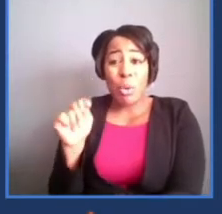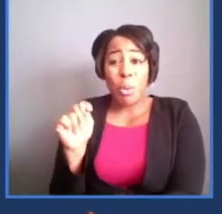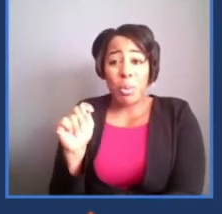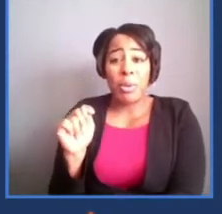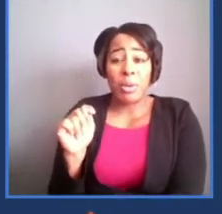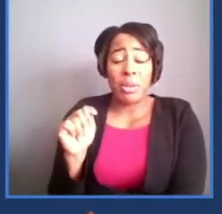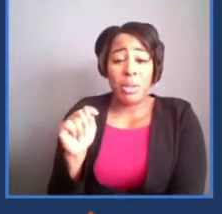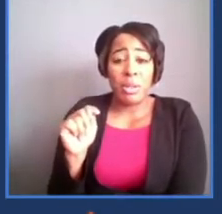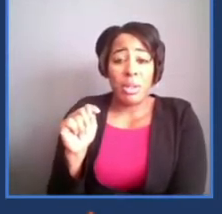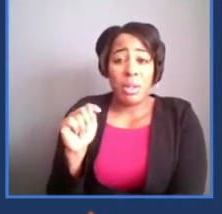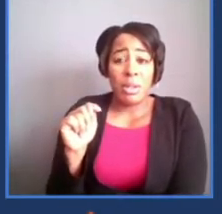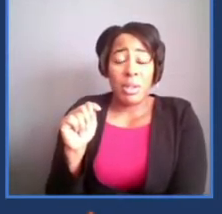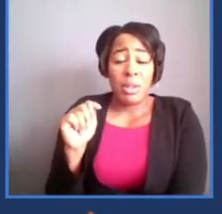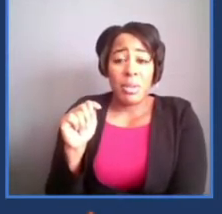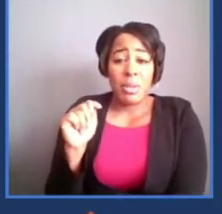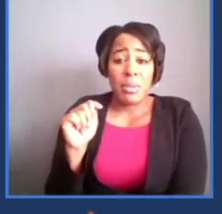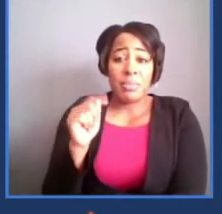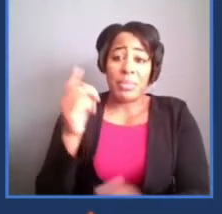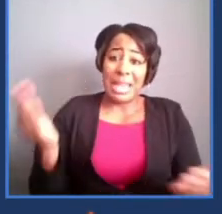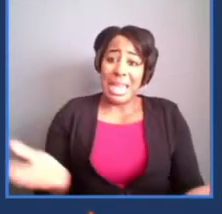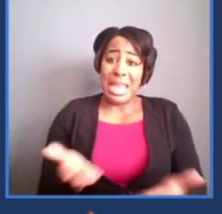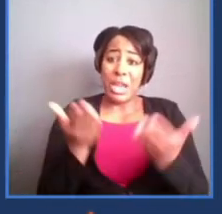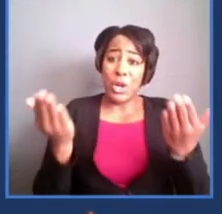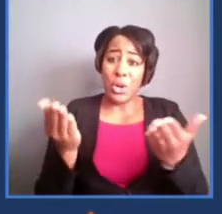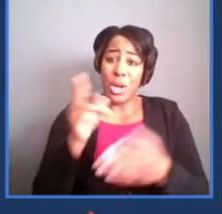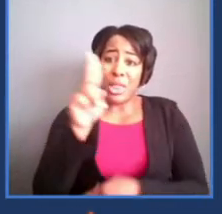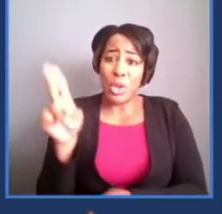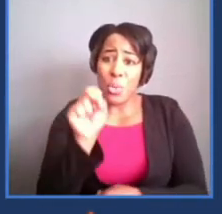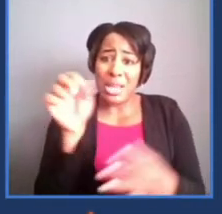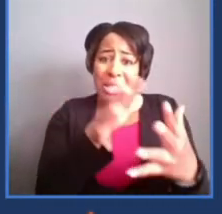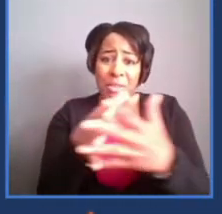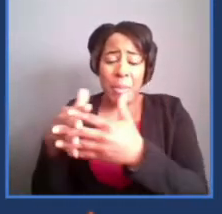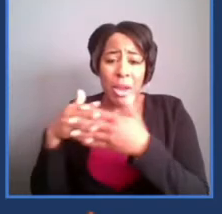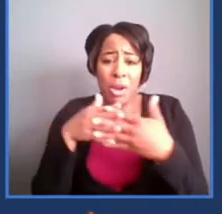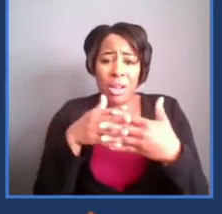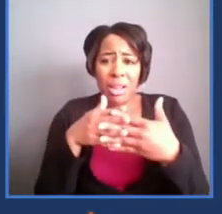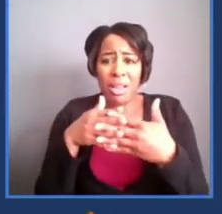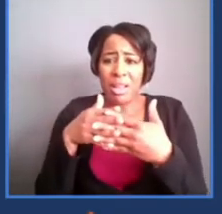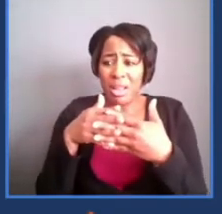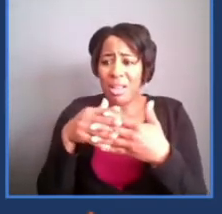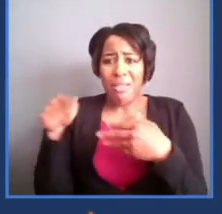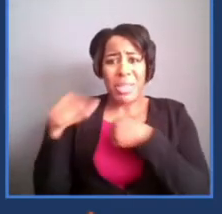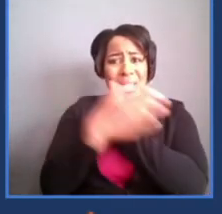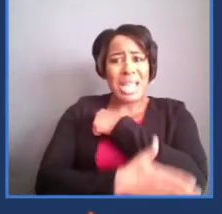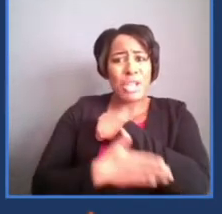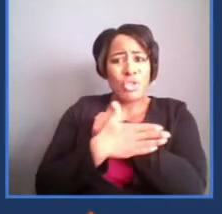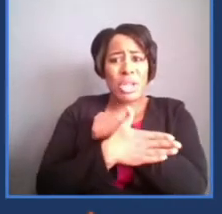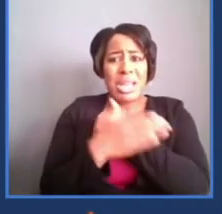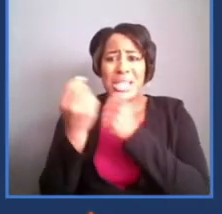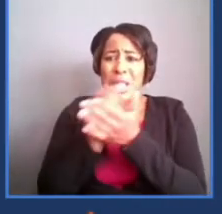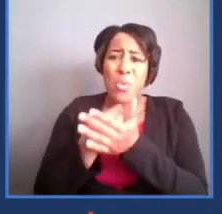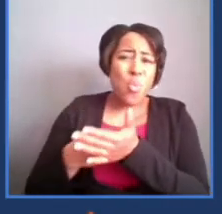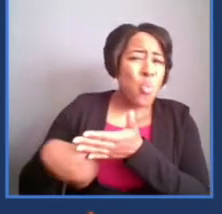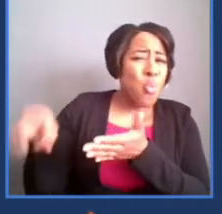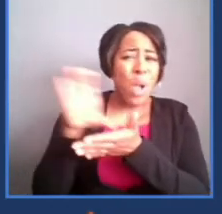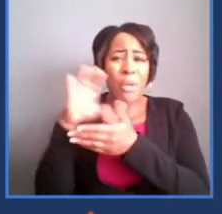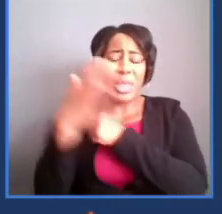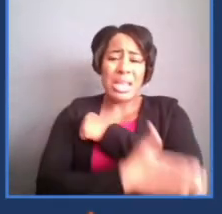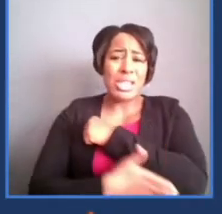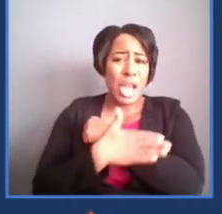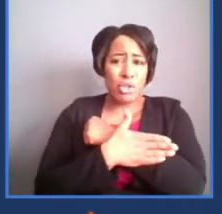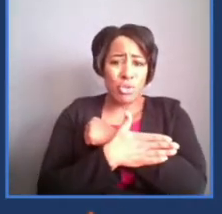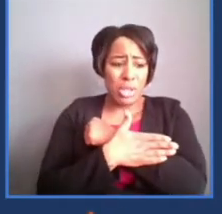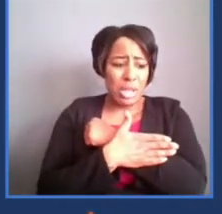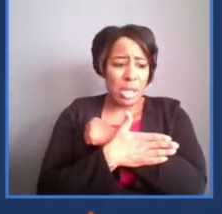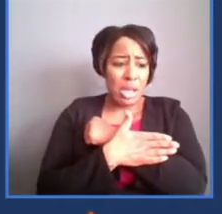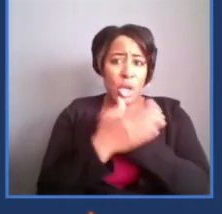Here in the United States of America, the wealthiest country in the world, in the middle of a pandemic, their